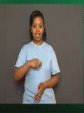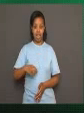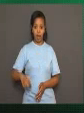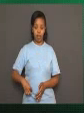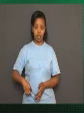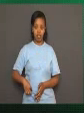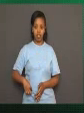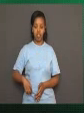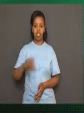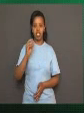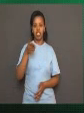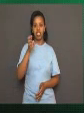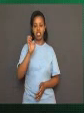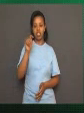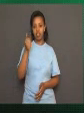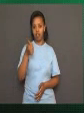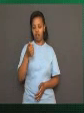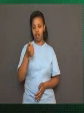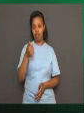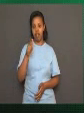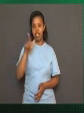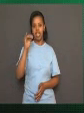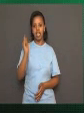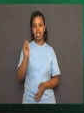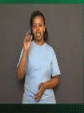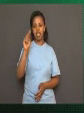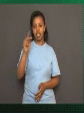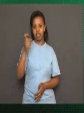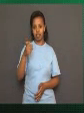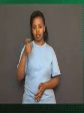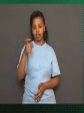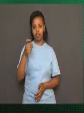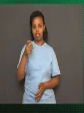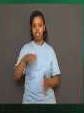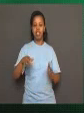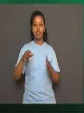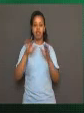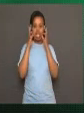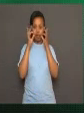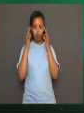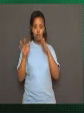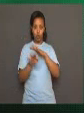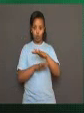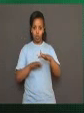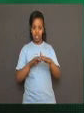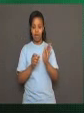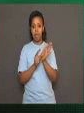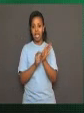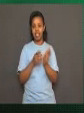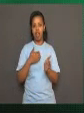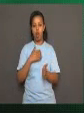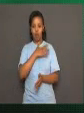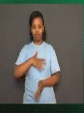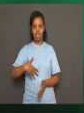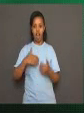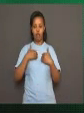the cheetah, and the lynx under the cats that have marks, and